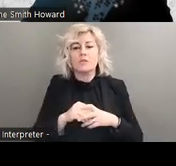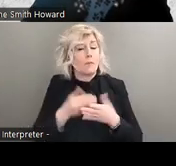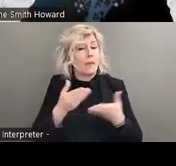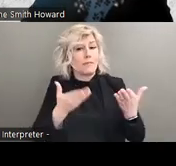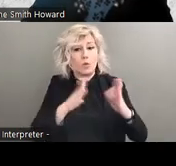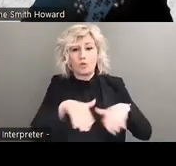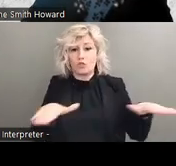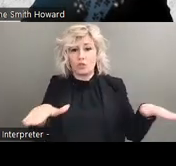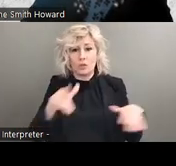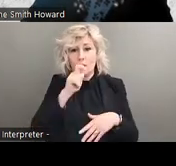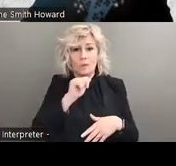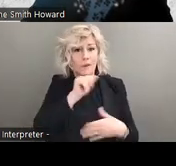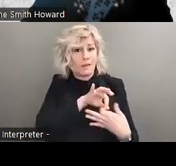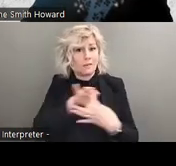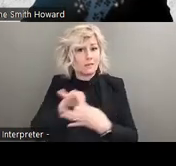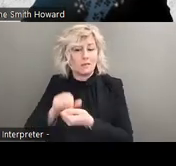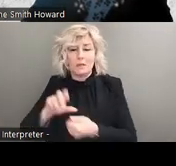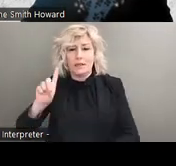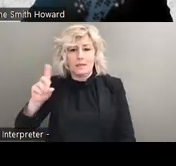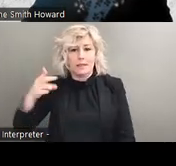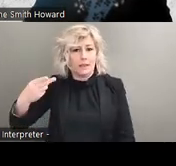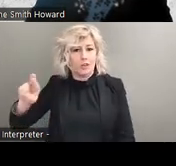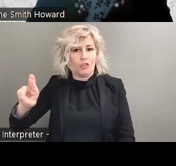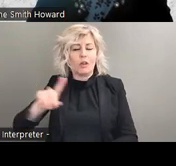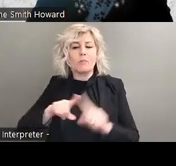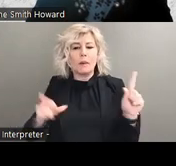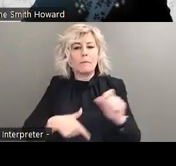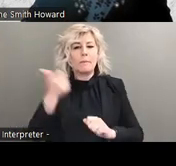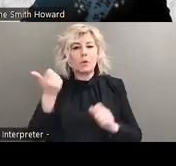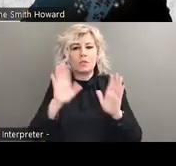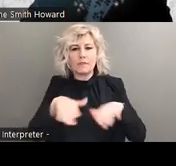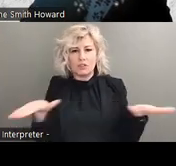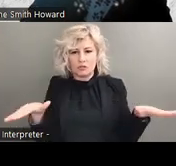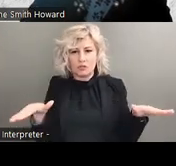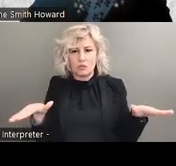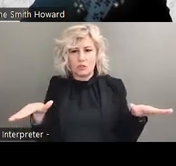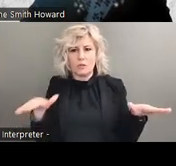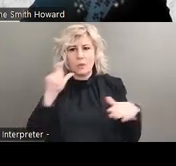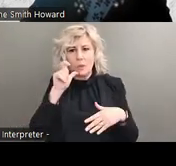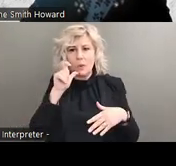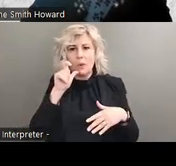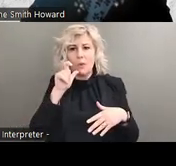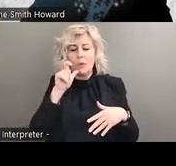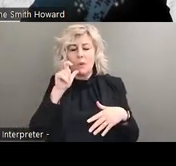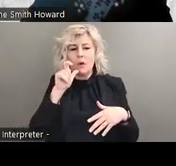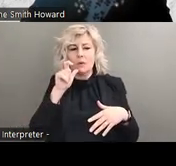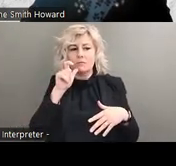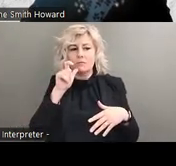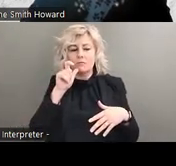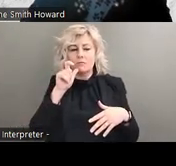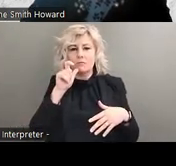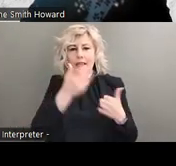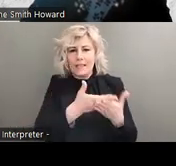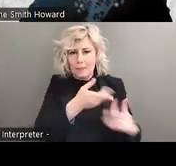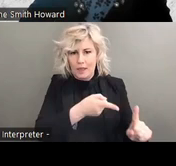not associated with DHR, but the majority of children who end up there will more than